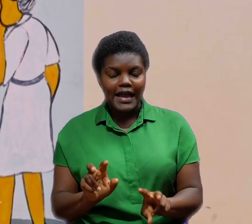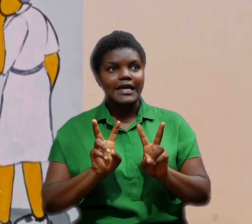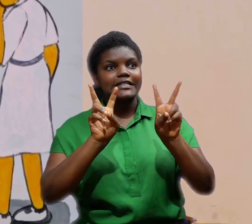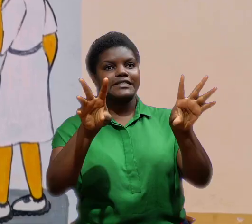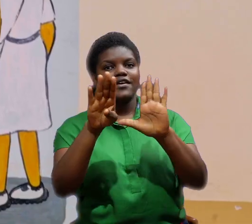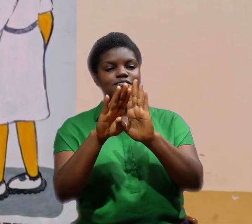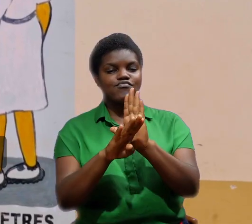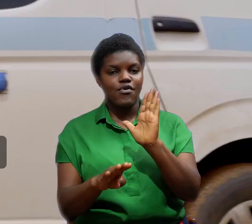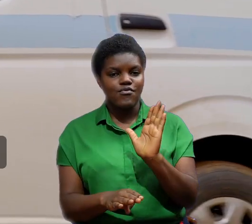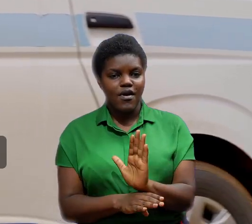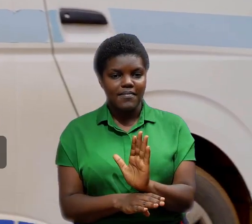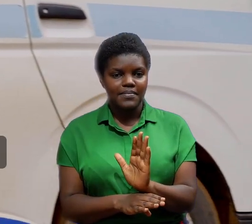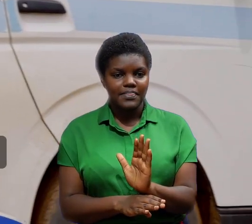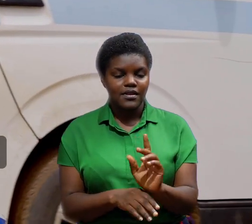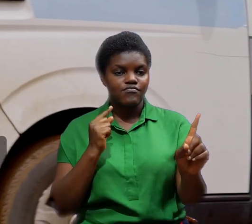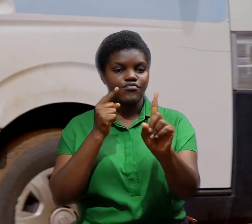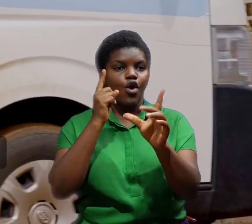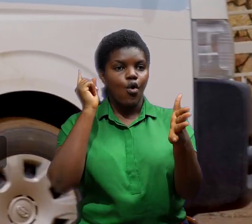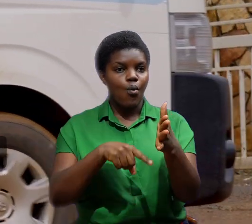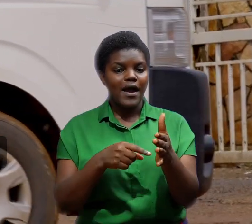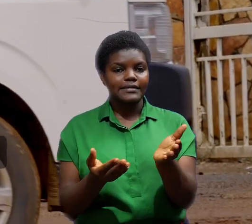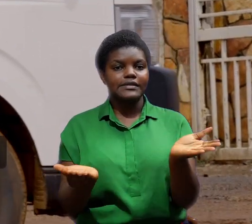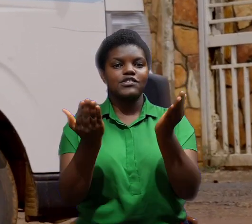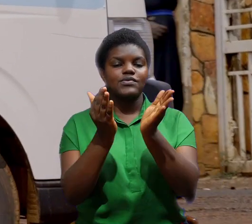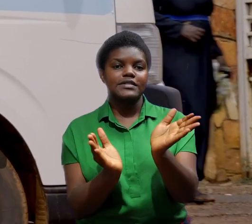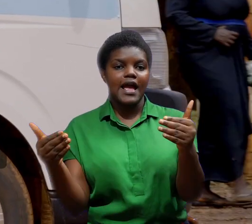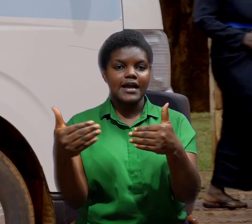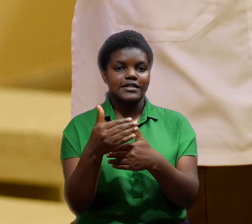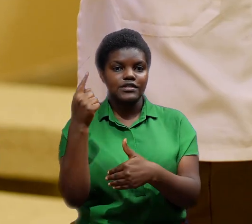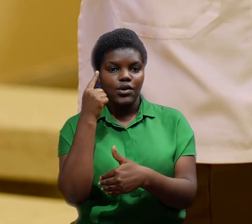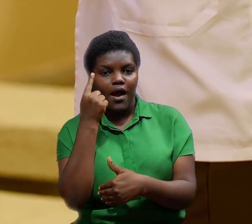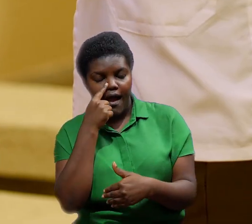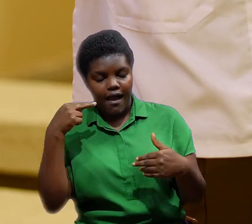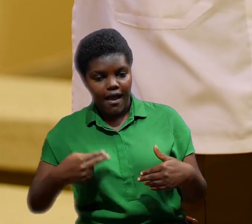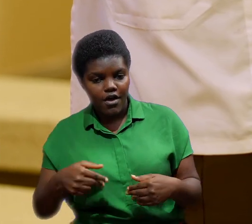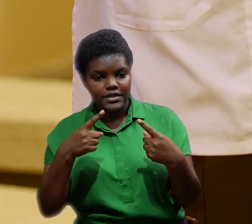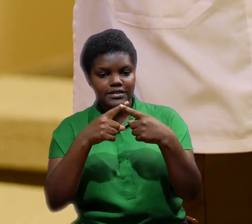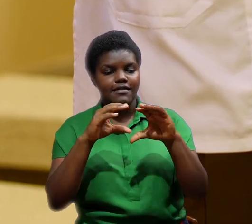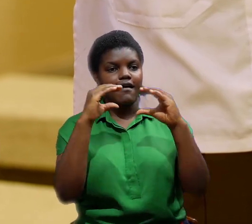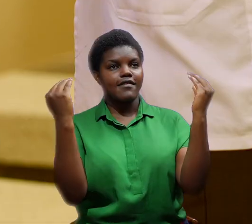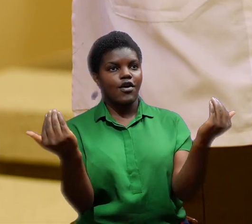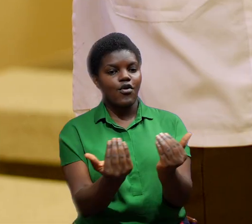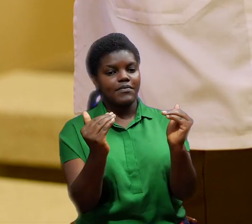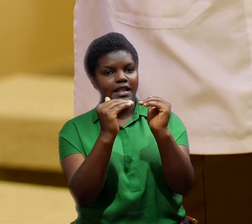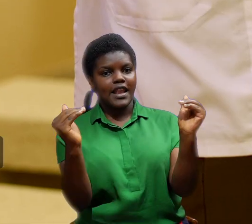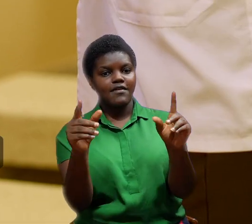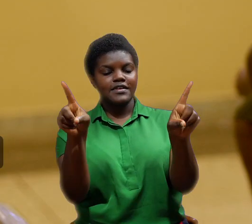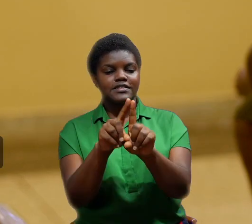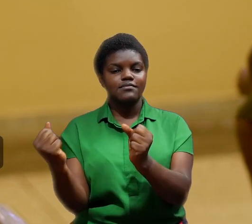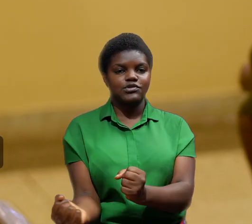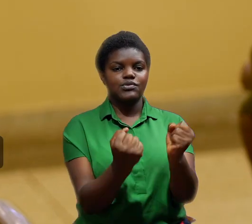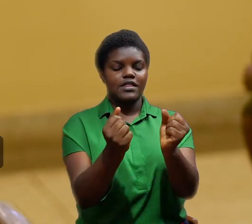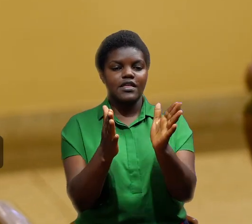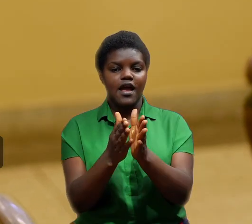I Can See program, which aims at increasing access to eye health, starting at a community level